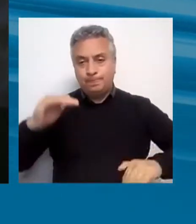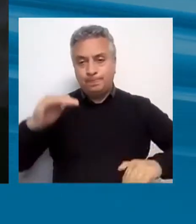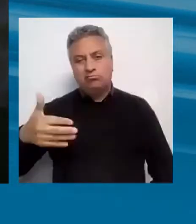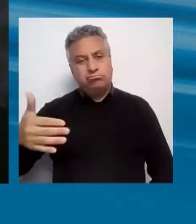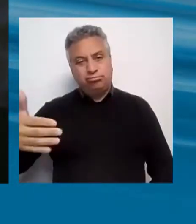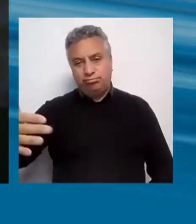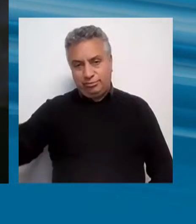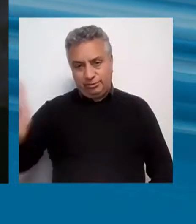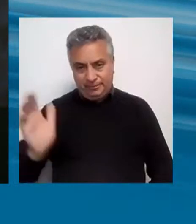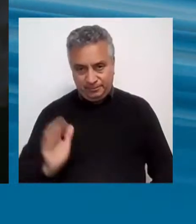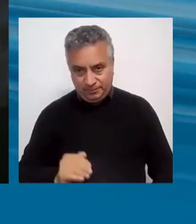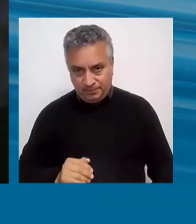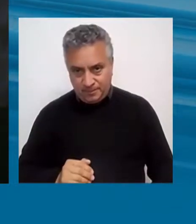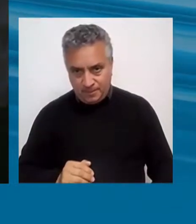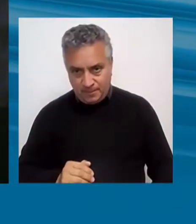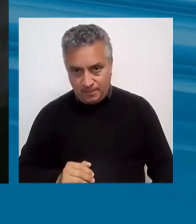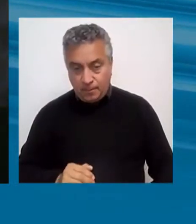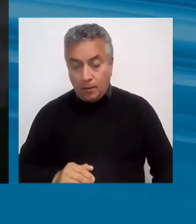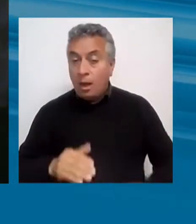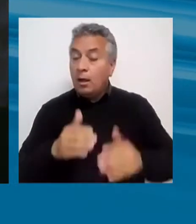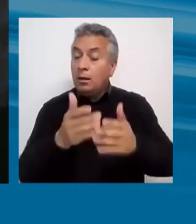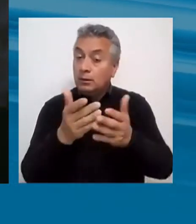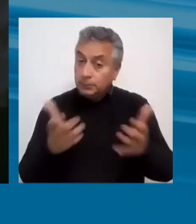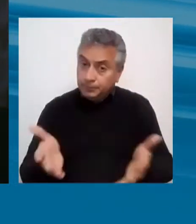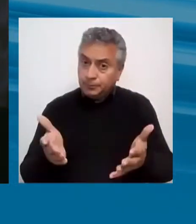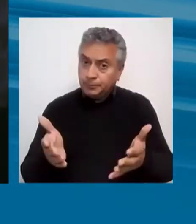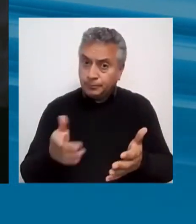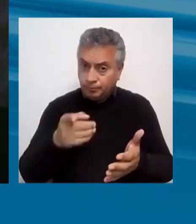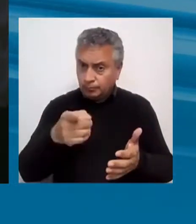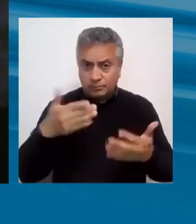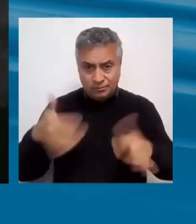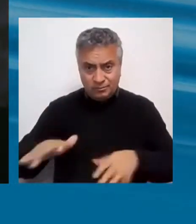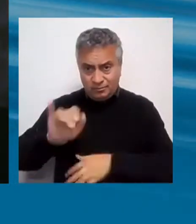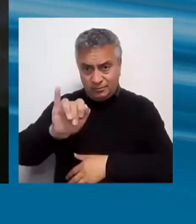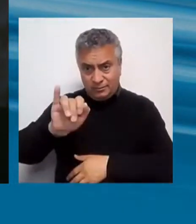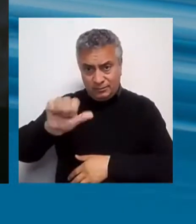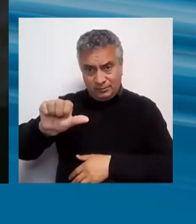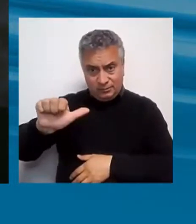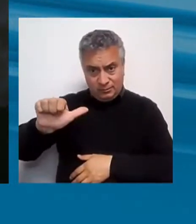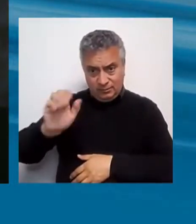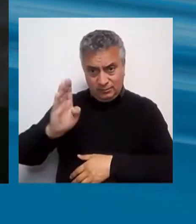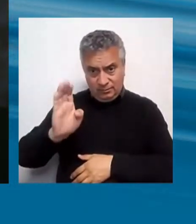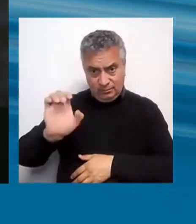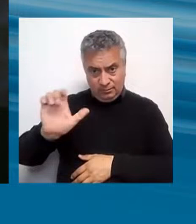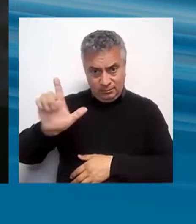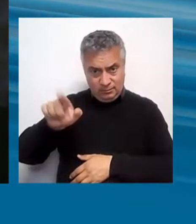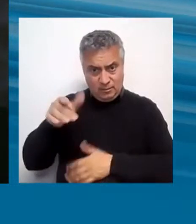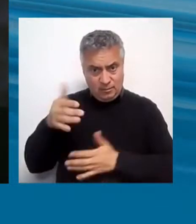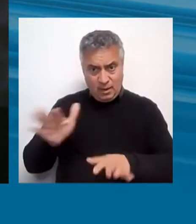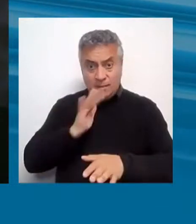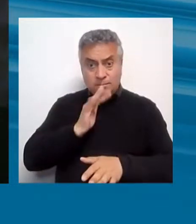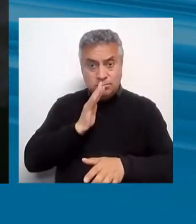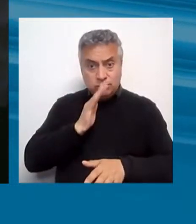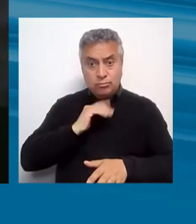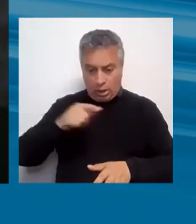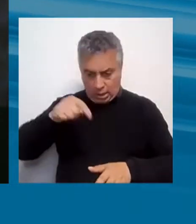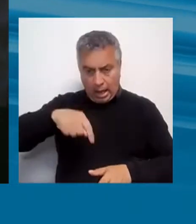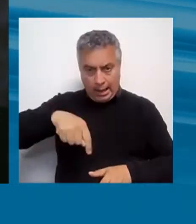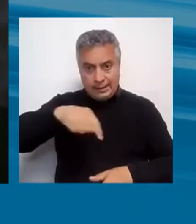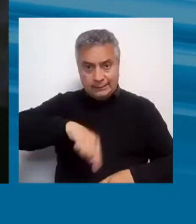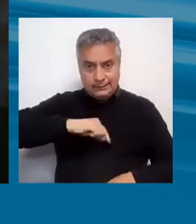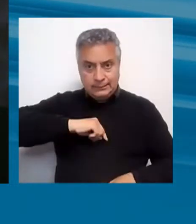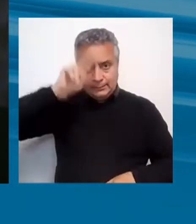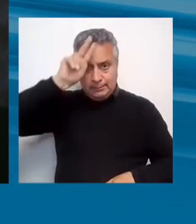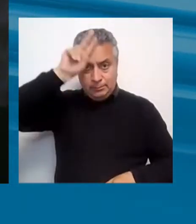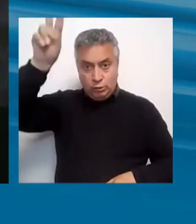I would also like to share with you that, based on what Isabel pointed out, here